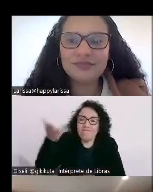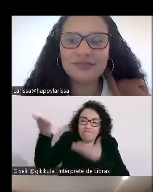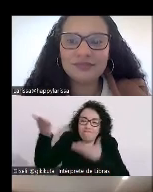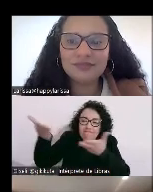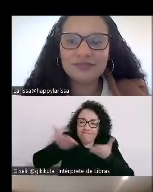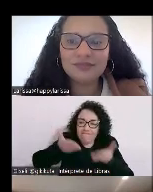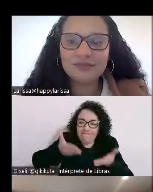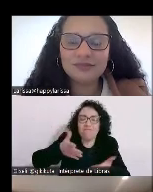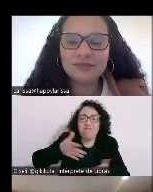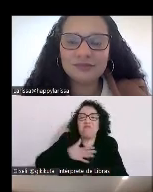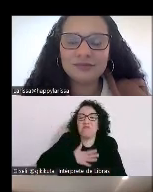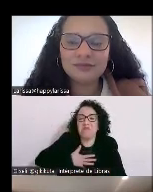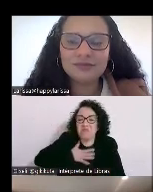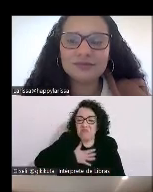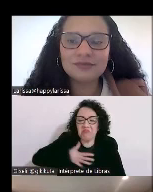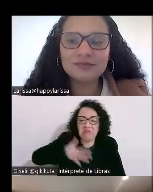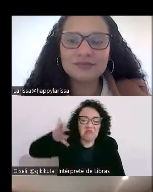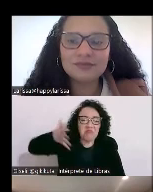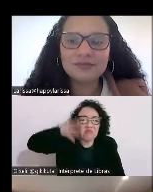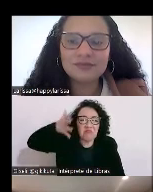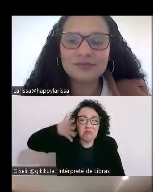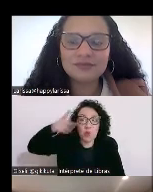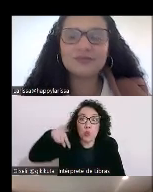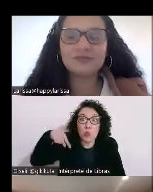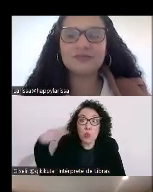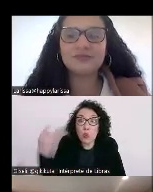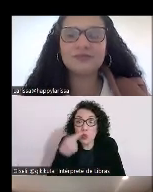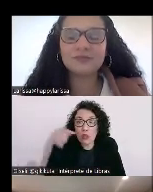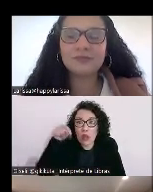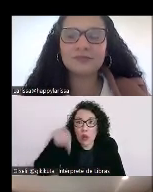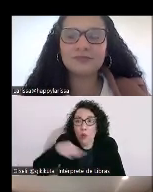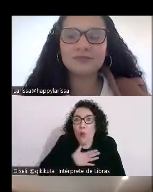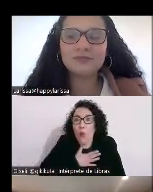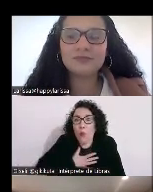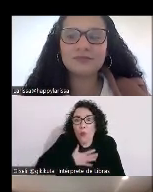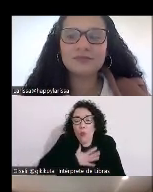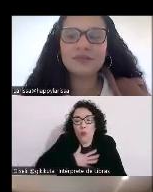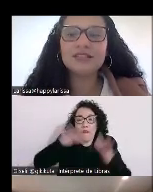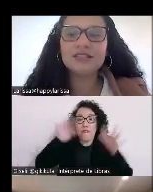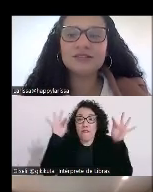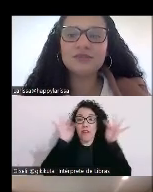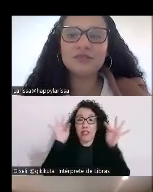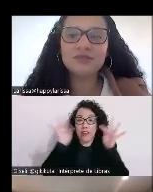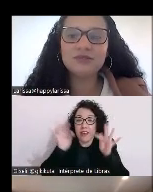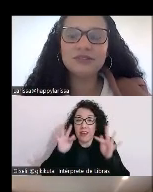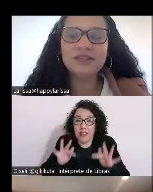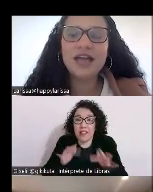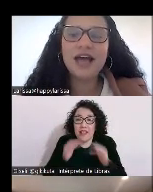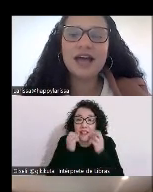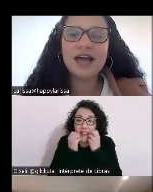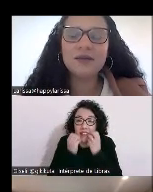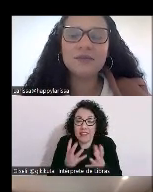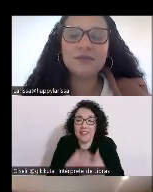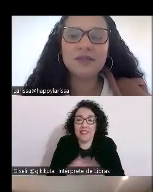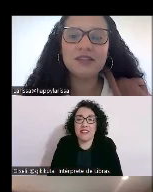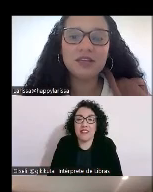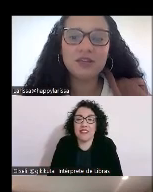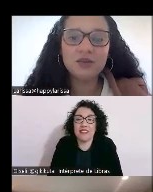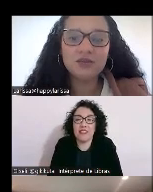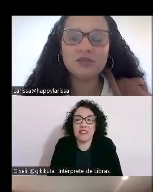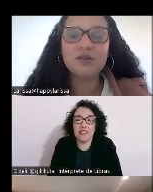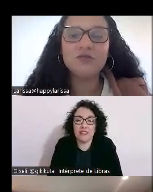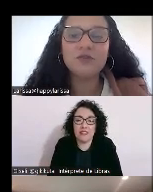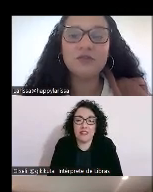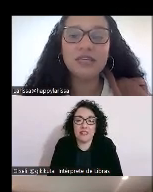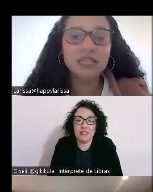Tenho certeza que todos os participantes estão muito felizes. Dr. Renzulli, I am thanking